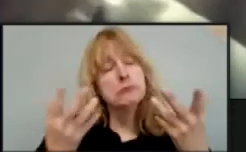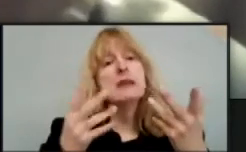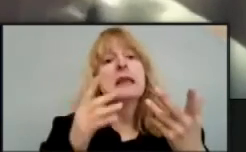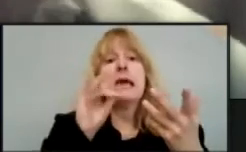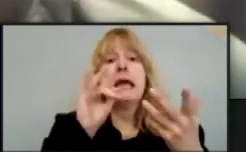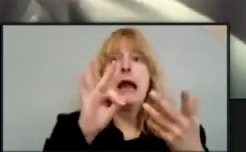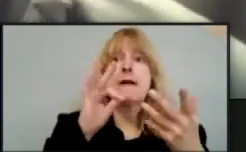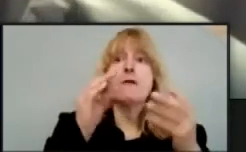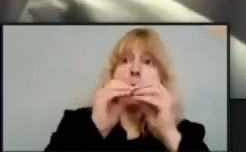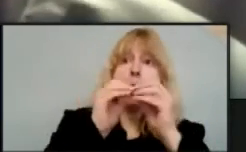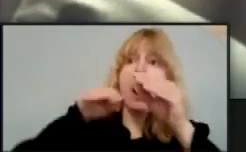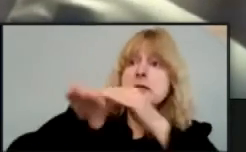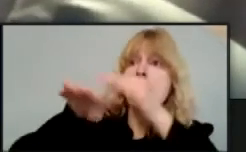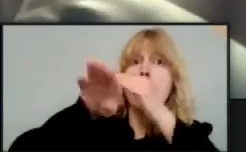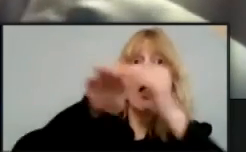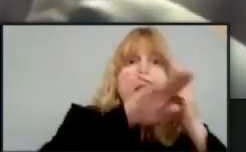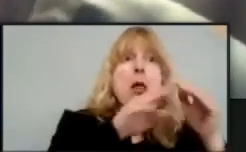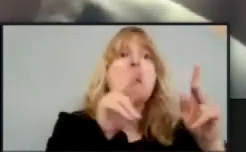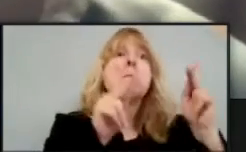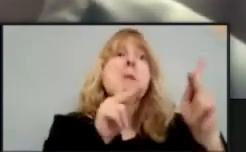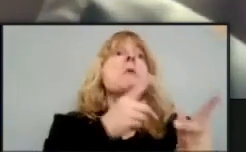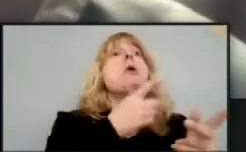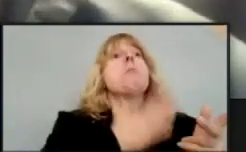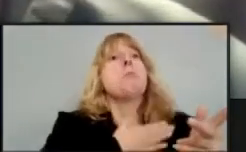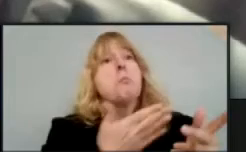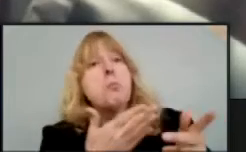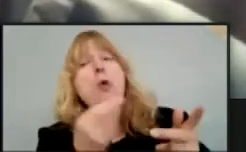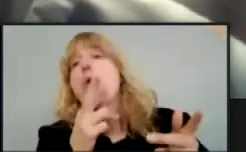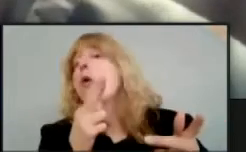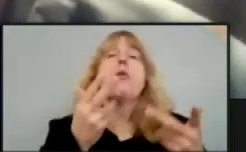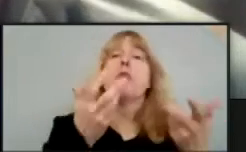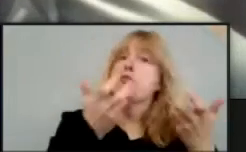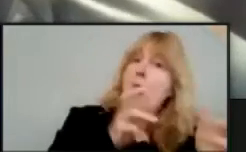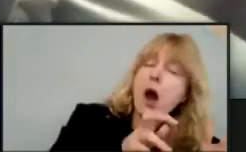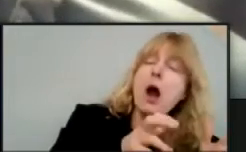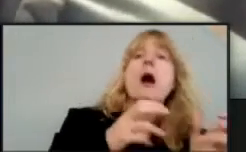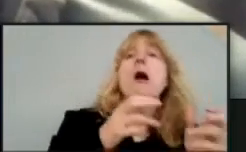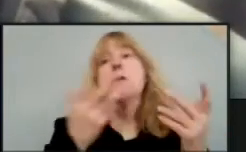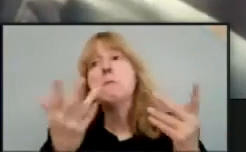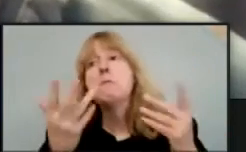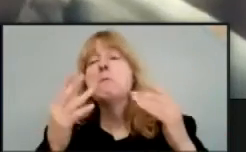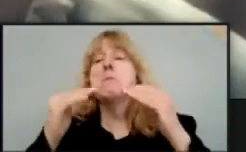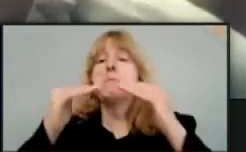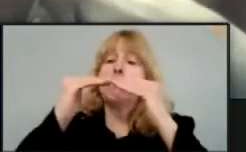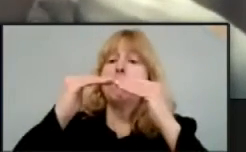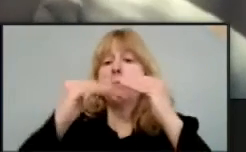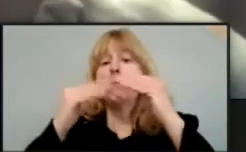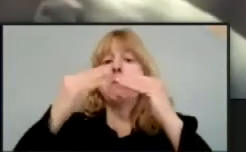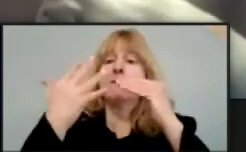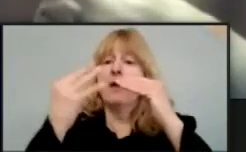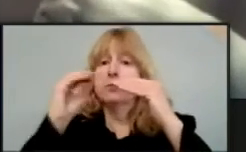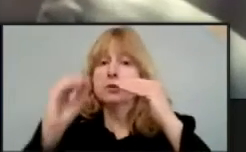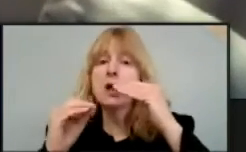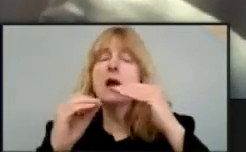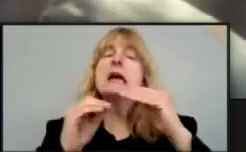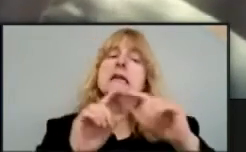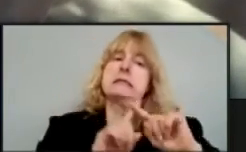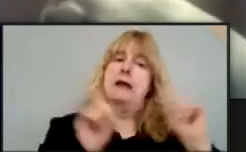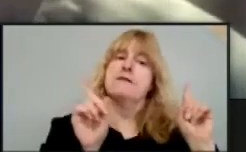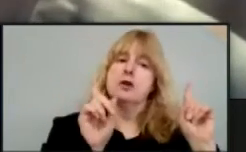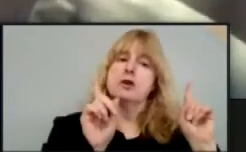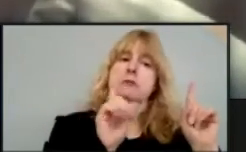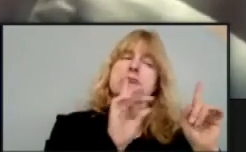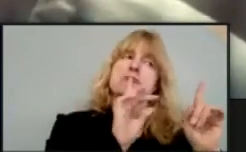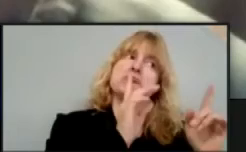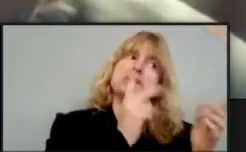opt out, I think, and we're, at or below 5%, I think it's a different conversation. But I honestly don't see that happening